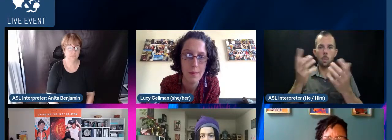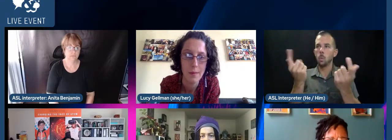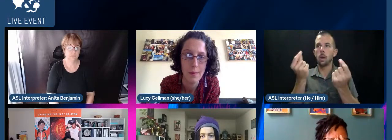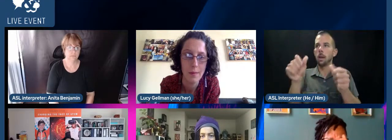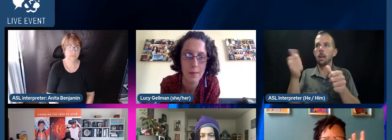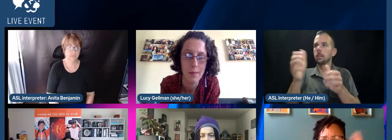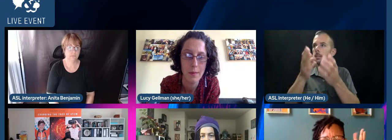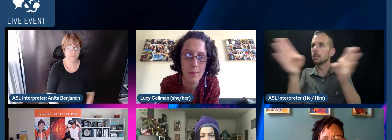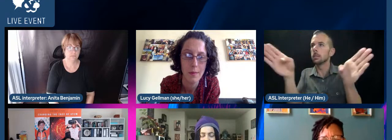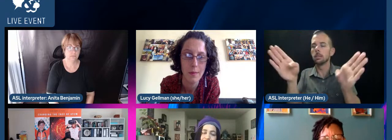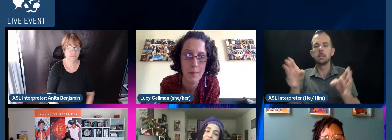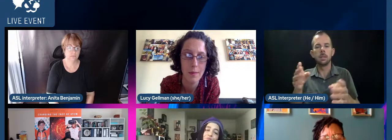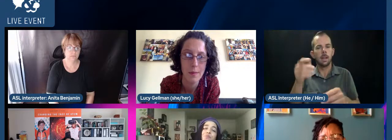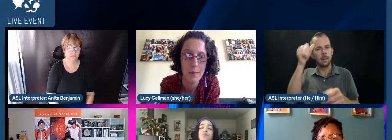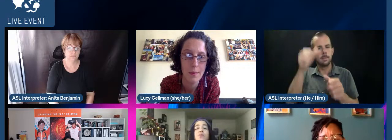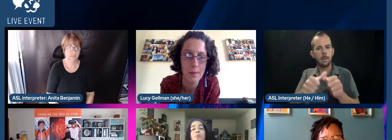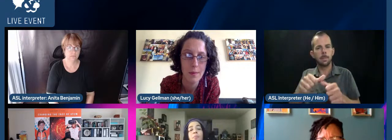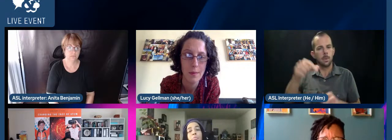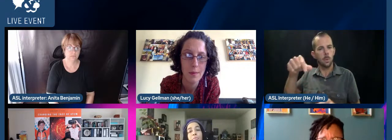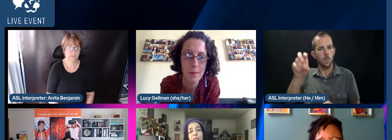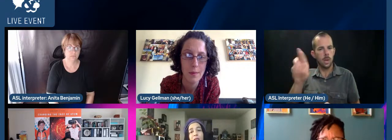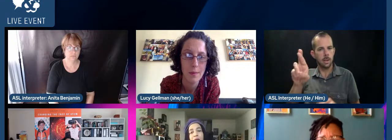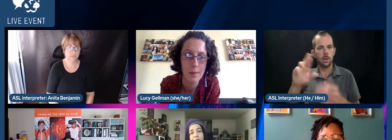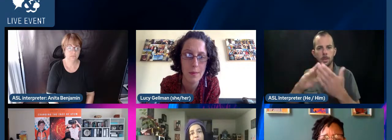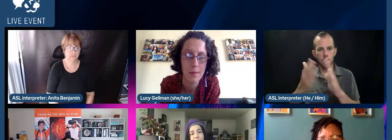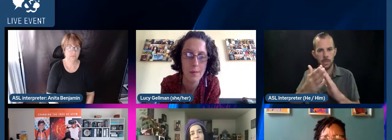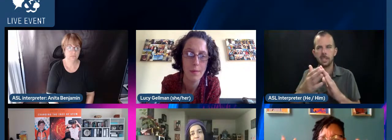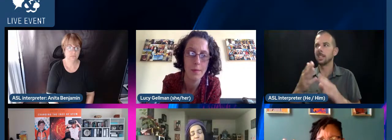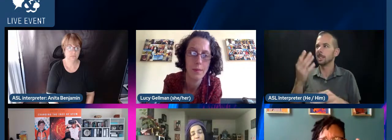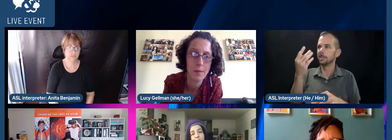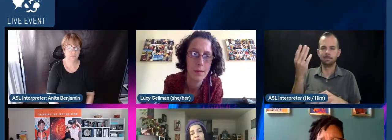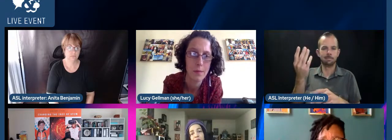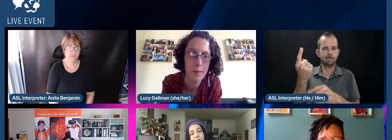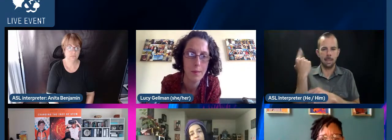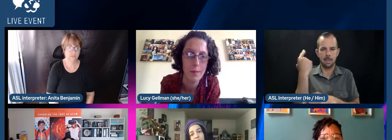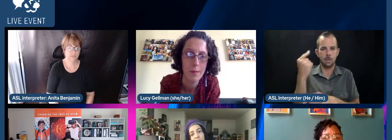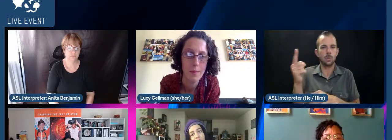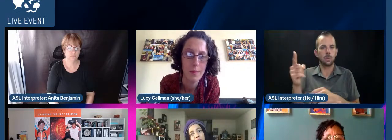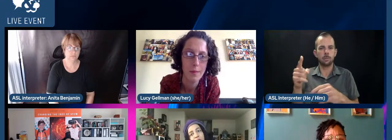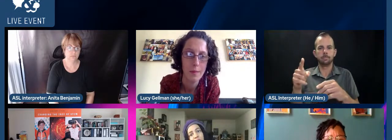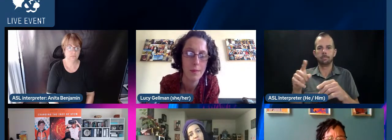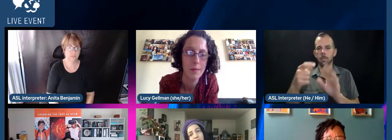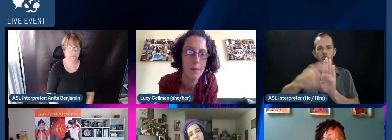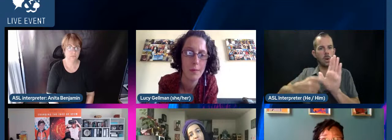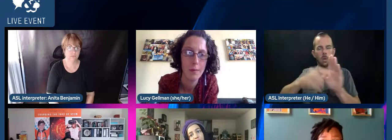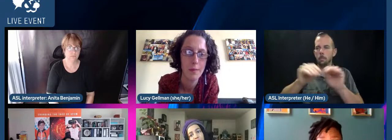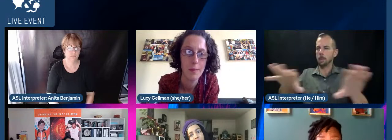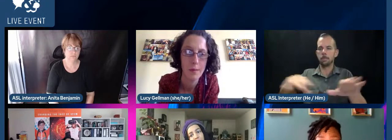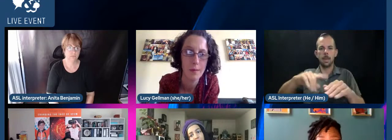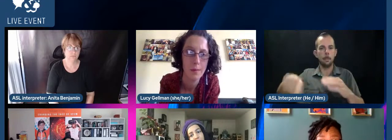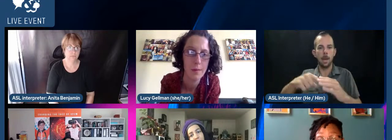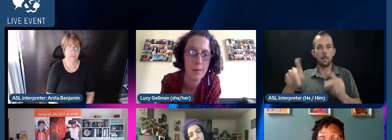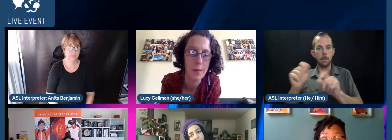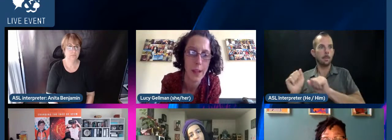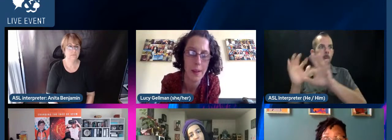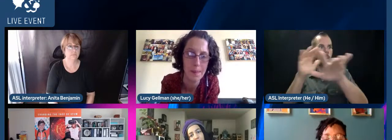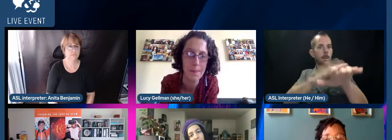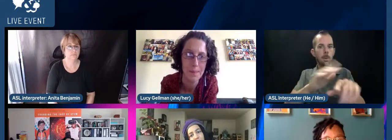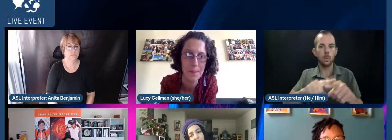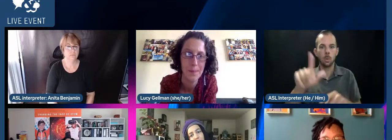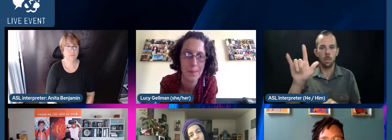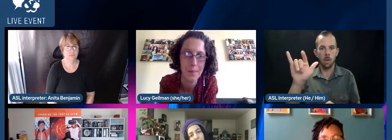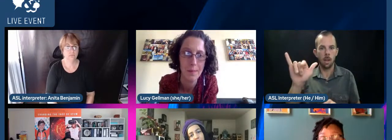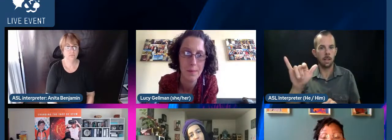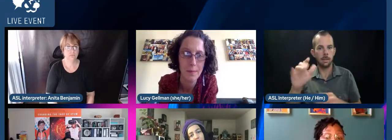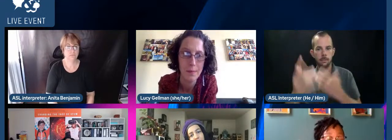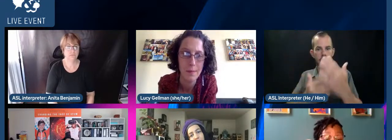that got posted about right at the beginning of the pandemic about going to Fire Island as some sort of queer political act, it was like, we're not in community. How about that? Well,